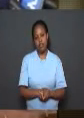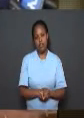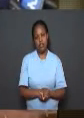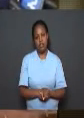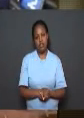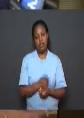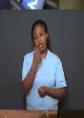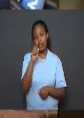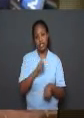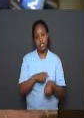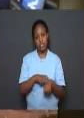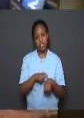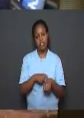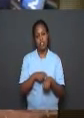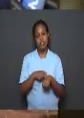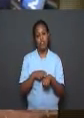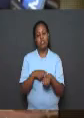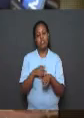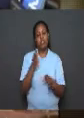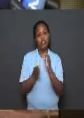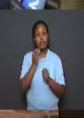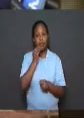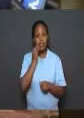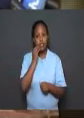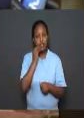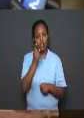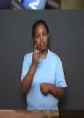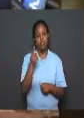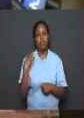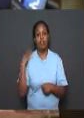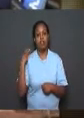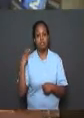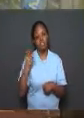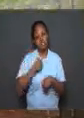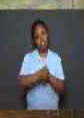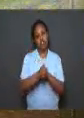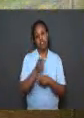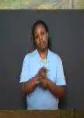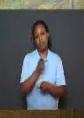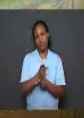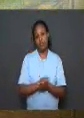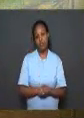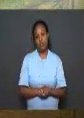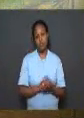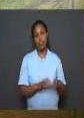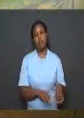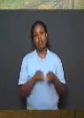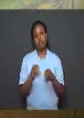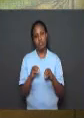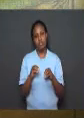Sometimes a trial is delayed to protect the privacy of the accused.